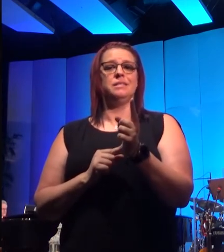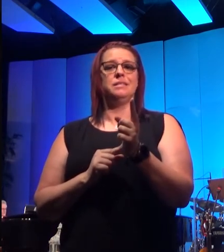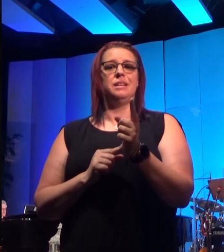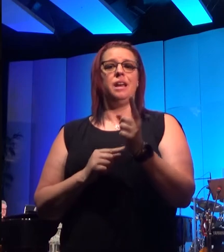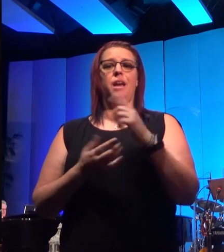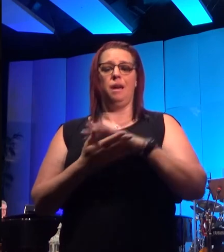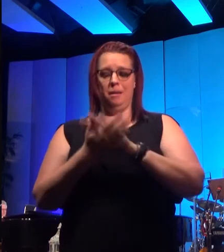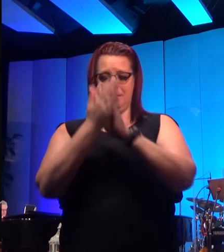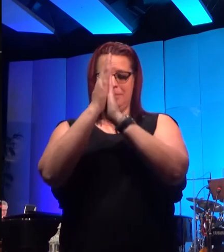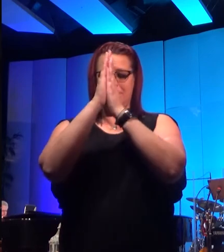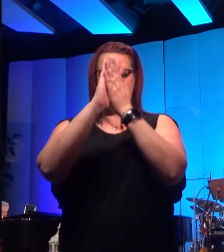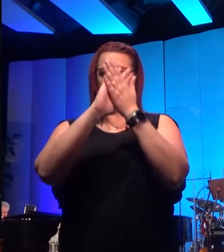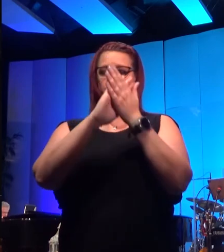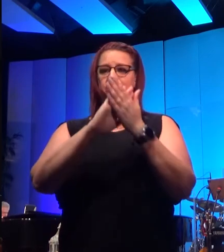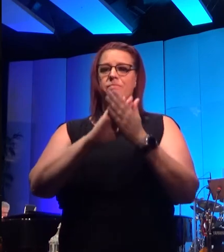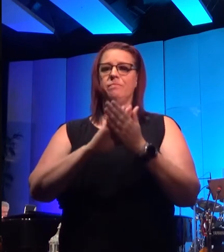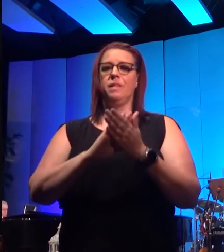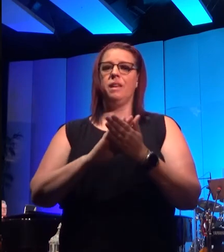I am